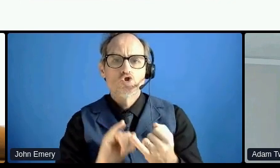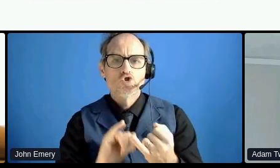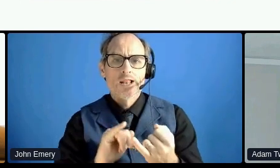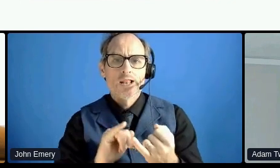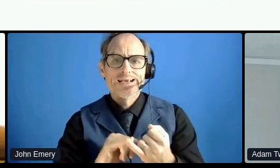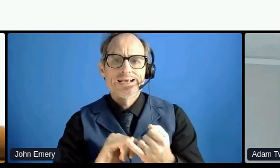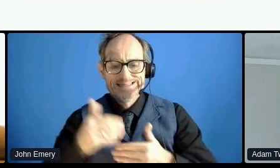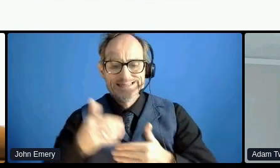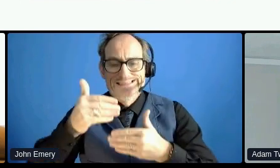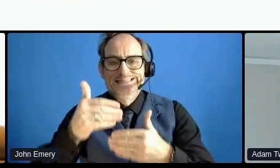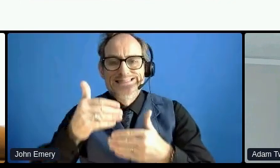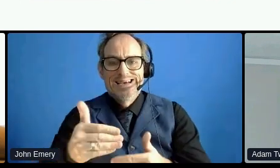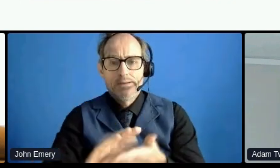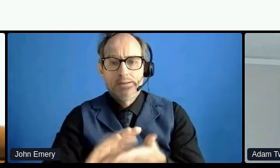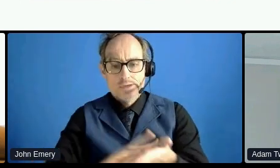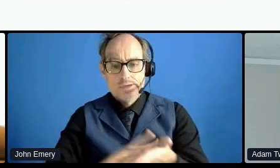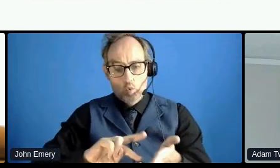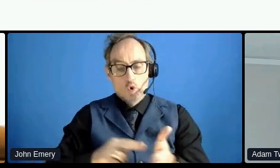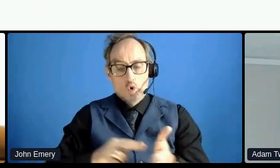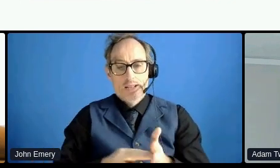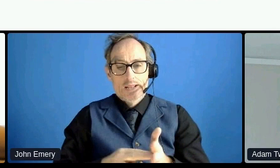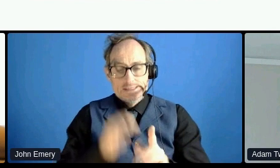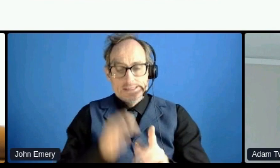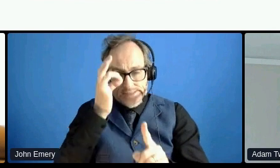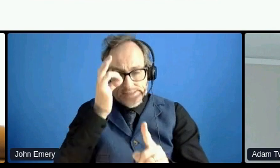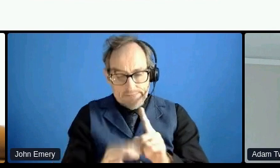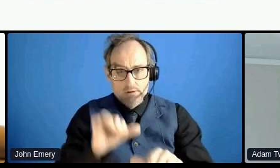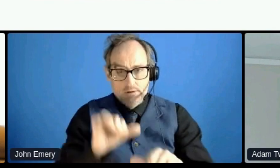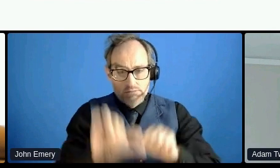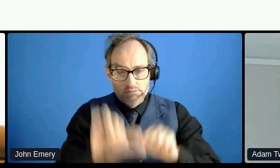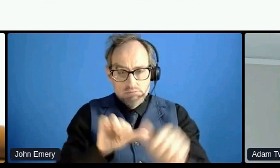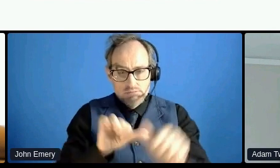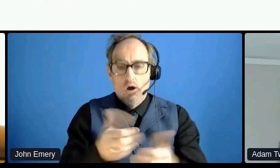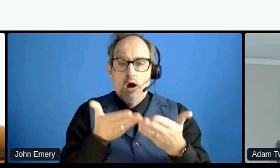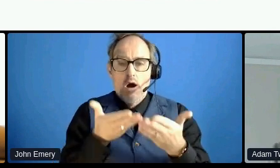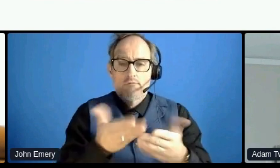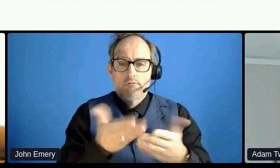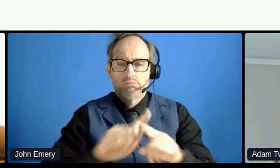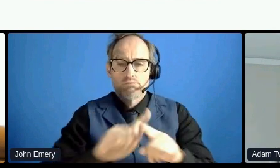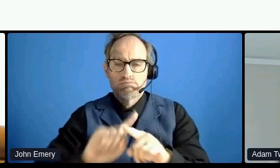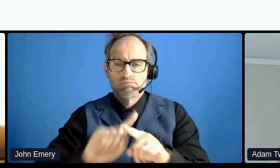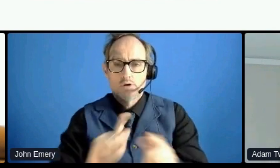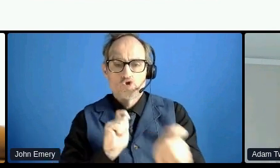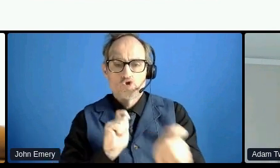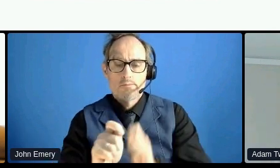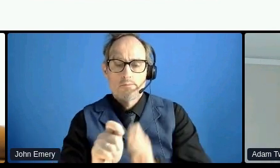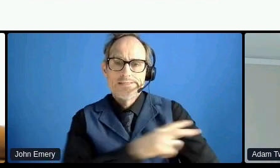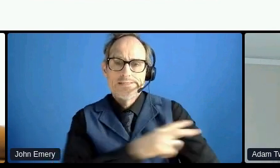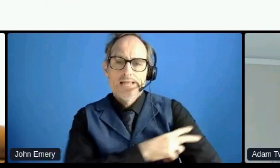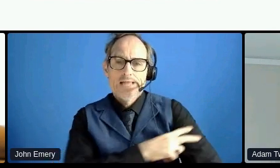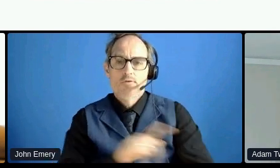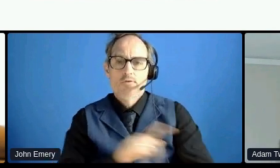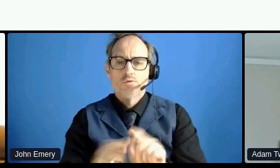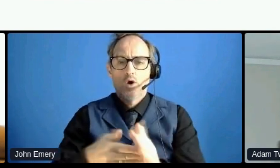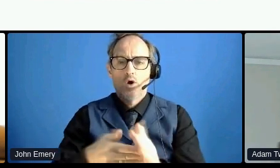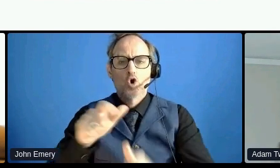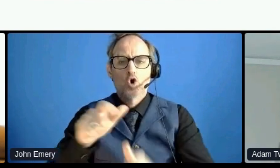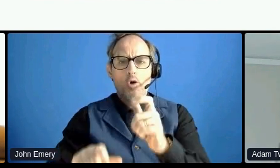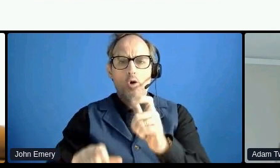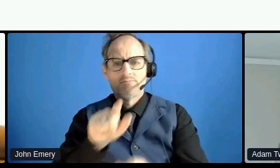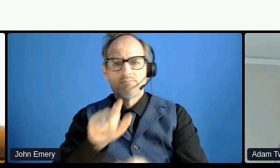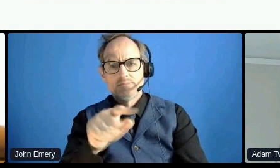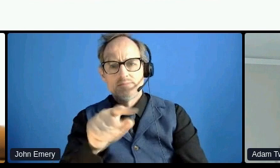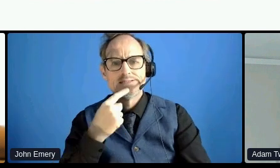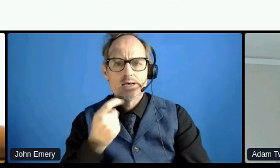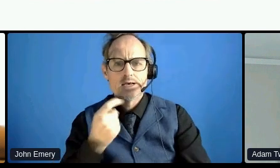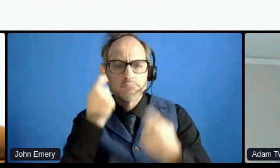anticipating and offering a range of adjustments to staff and customers. And the quote says, we've put a lot of thought into disability inclusion